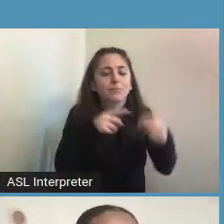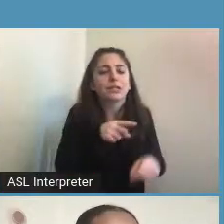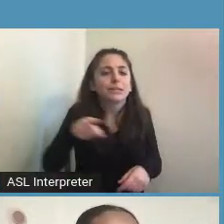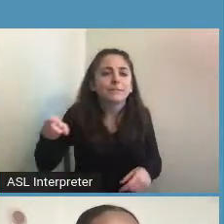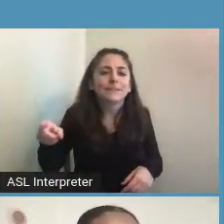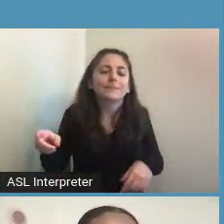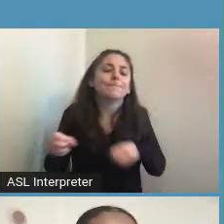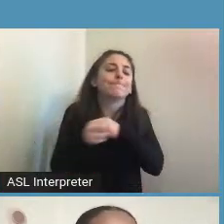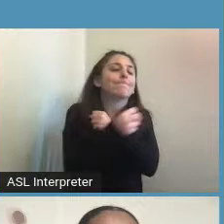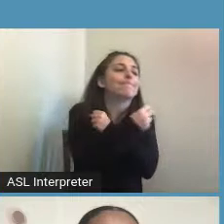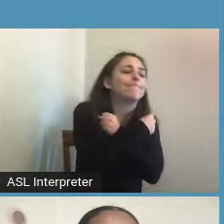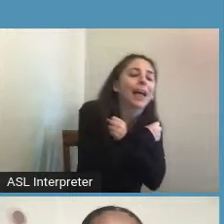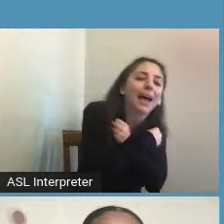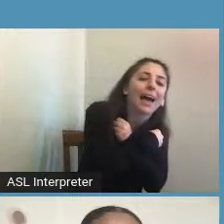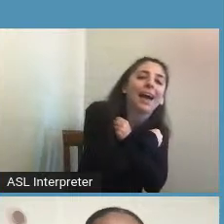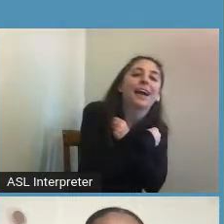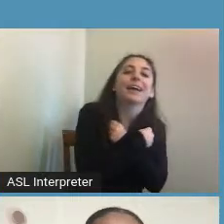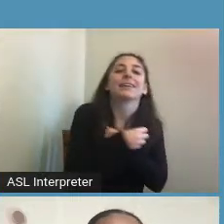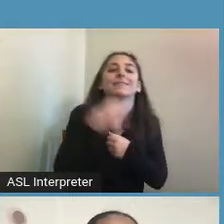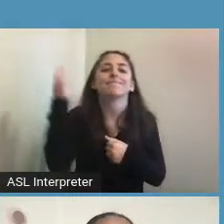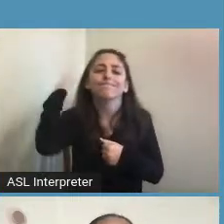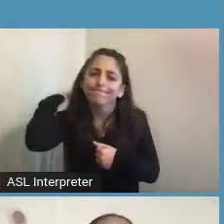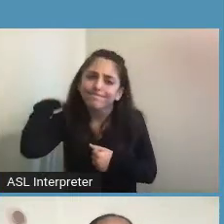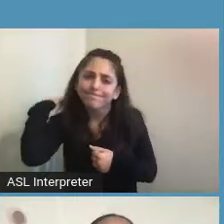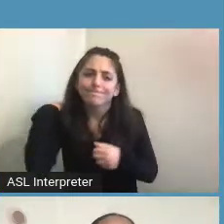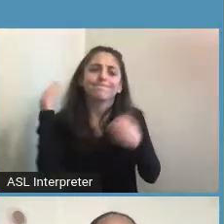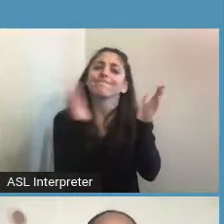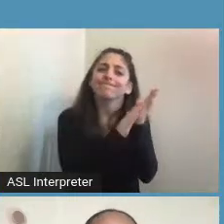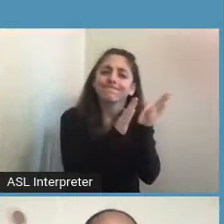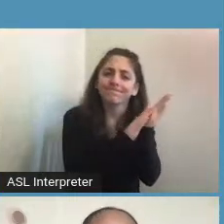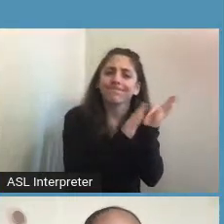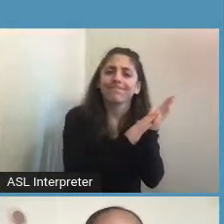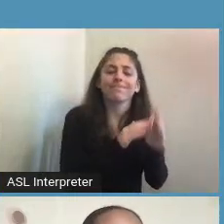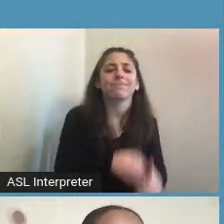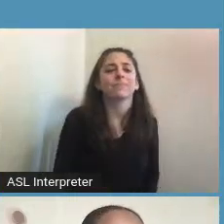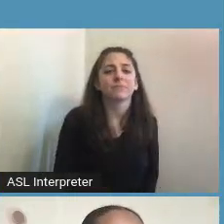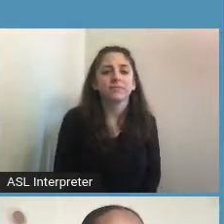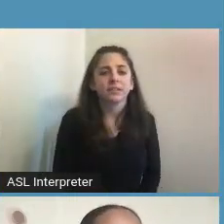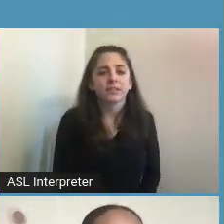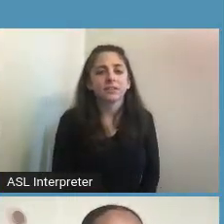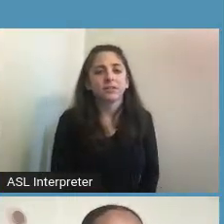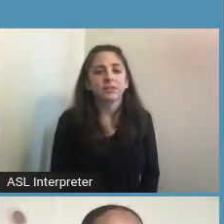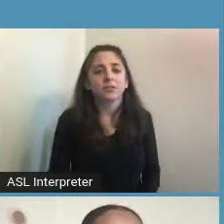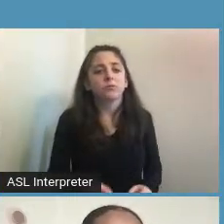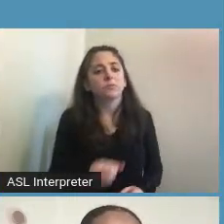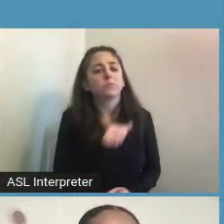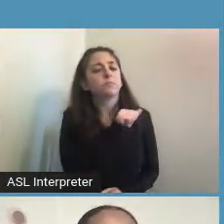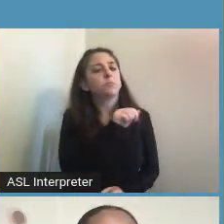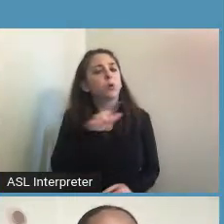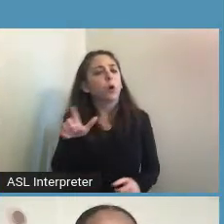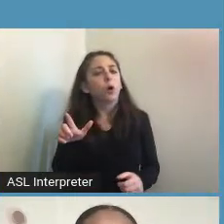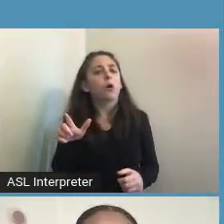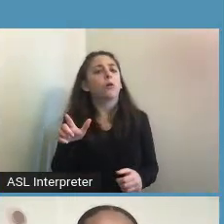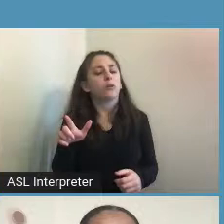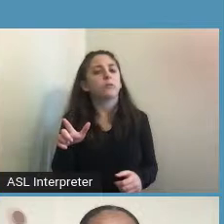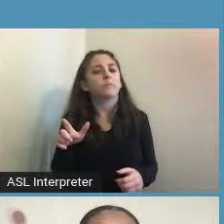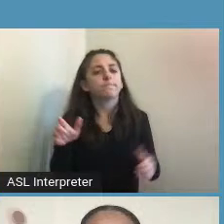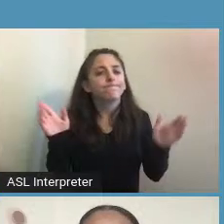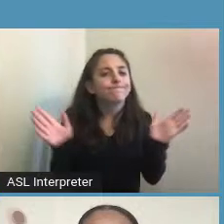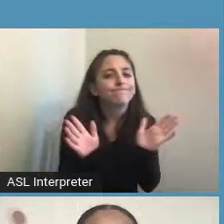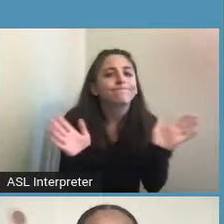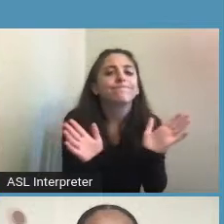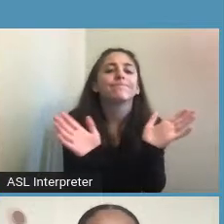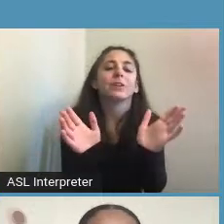or a pat on the back, clap for yourself, because, we're all here and we're cheering you on, but you should cheer you on